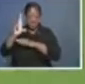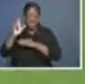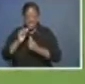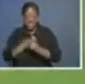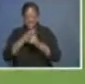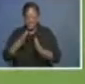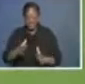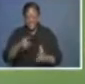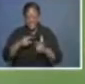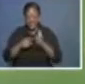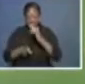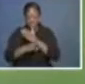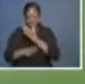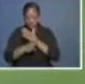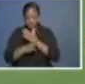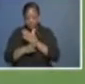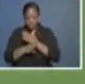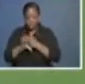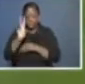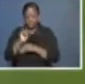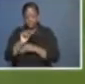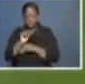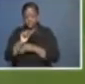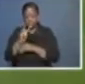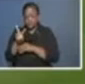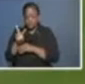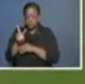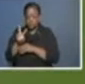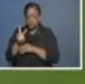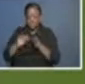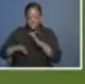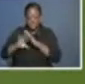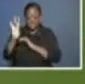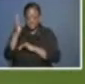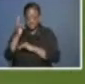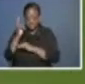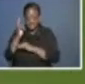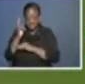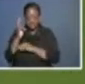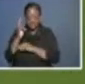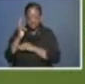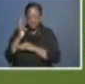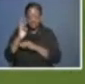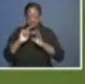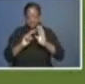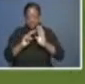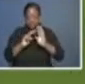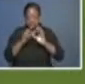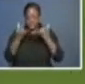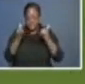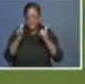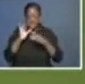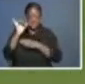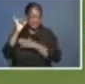In soccer news, the first set of matches of the 2022 CONCACAF Men's Under-17 Championship qualifiers taking place yesterday